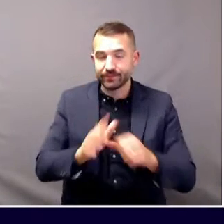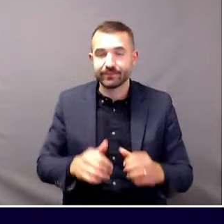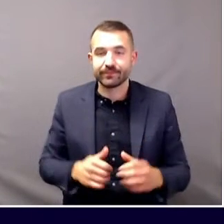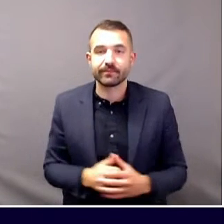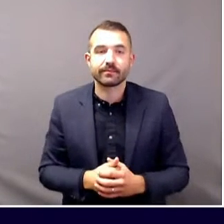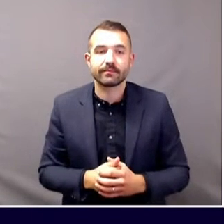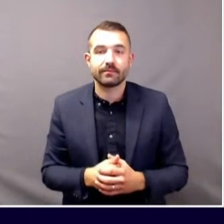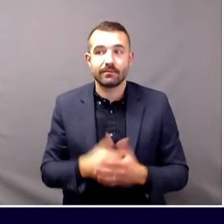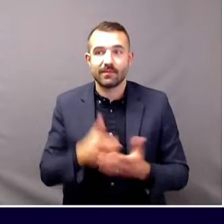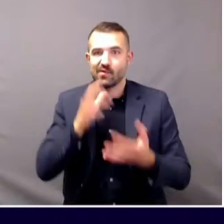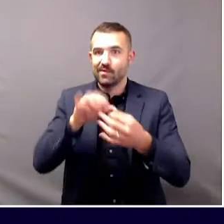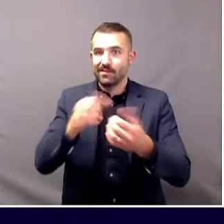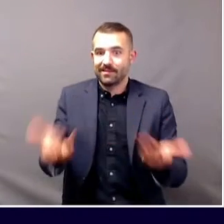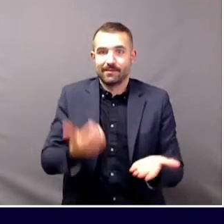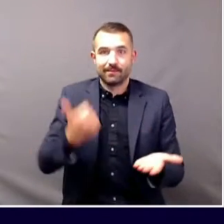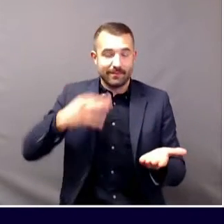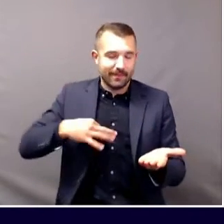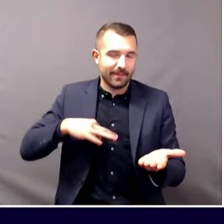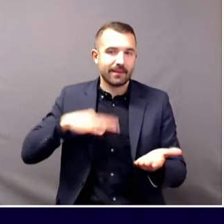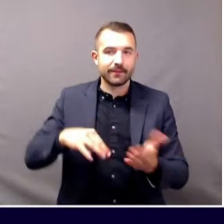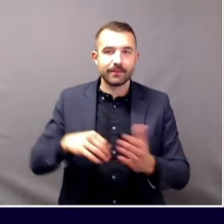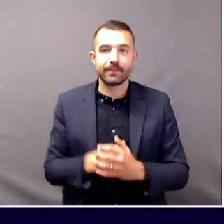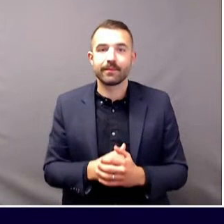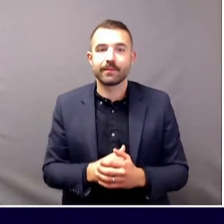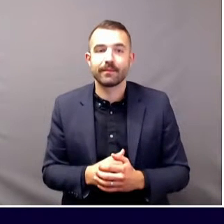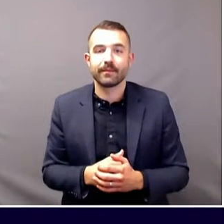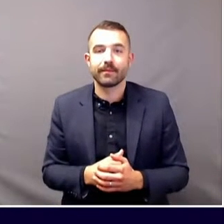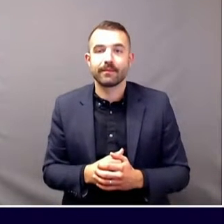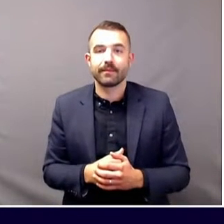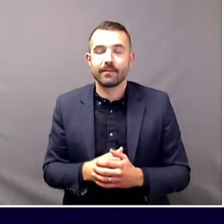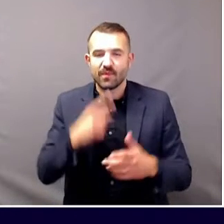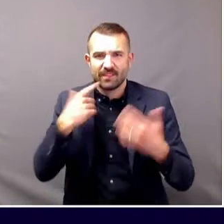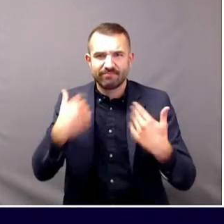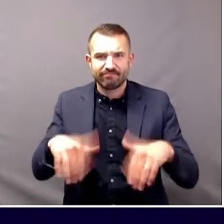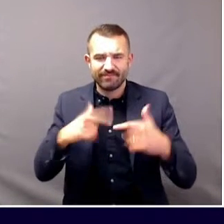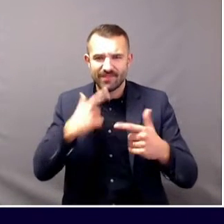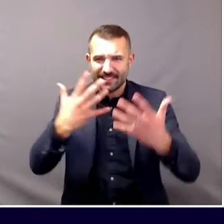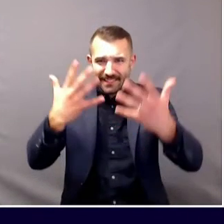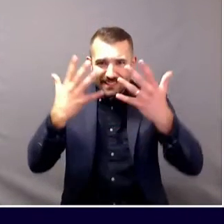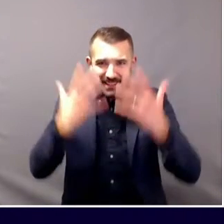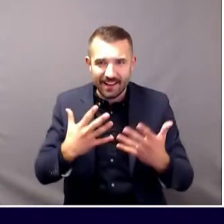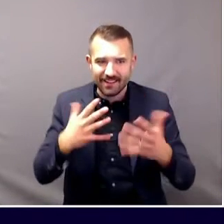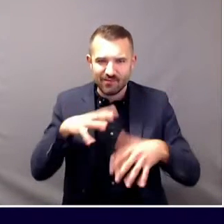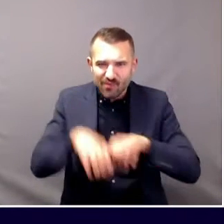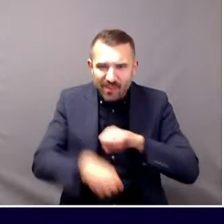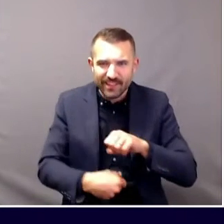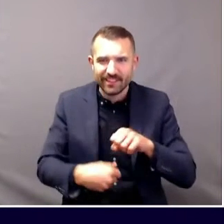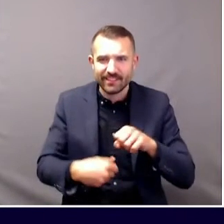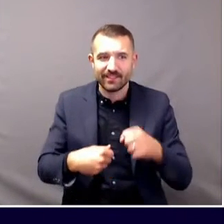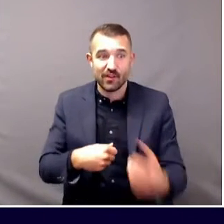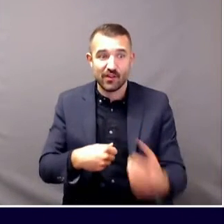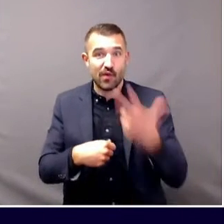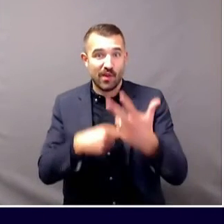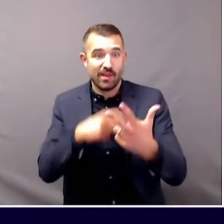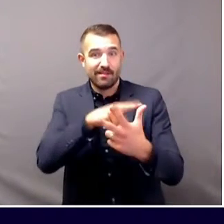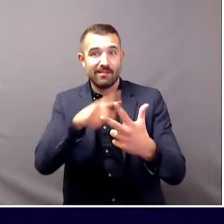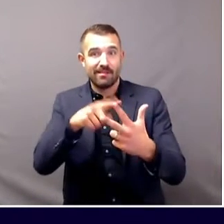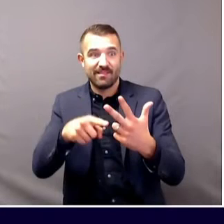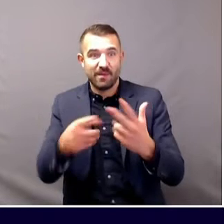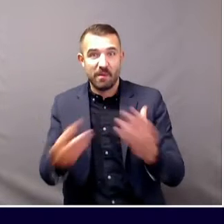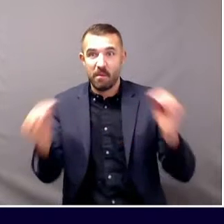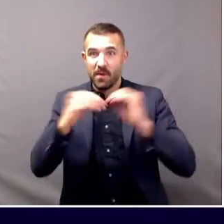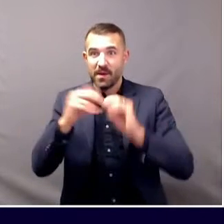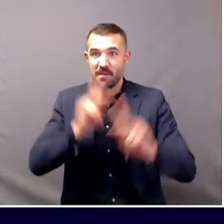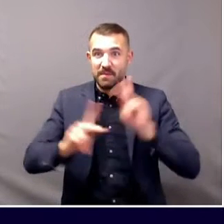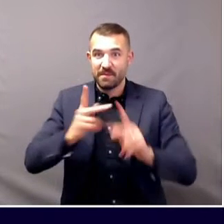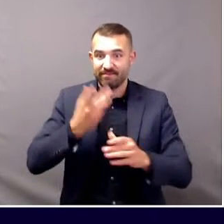us all to take just a moment to mourn the passing of these 3 members of our community. And